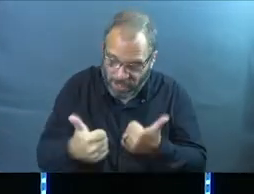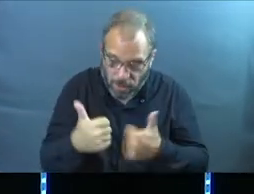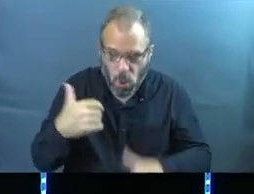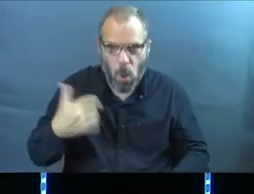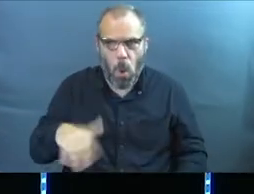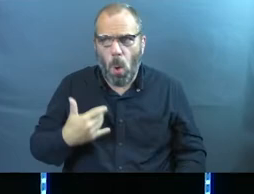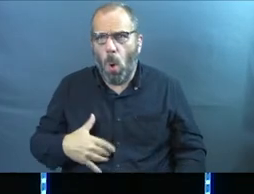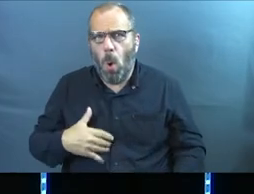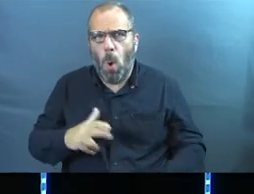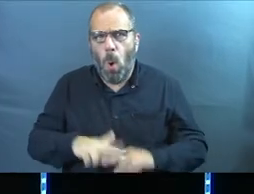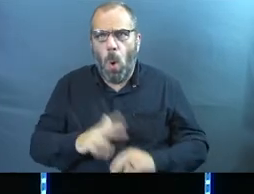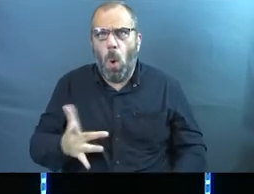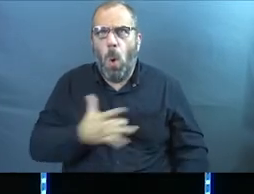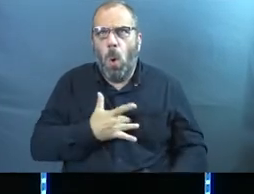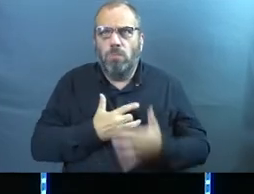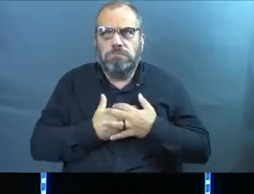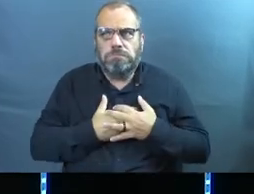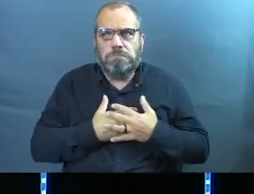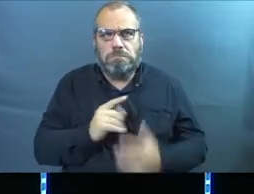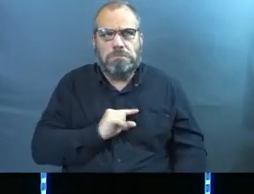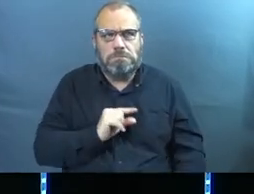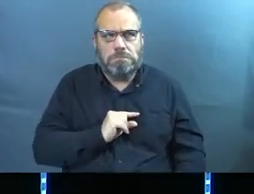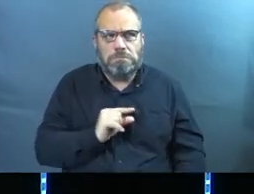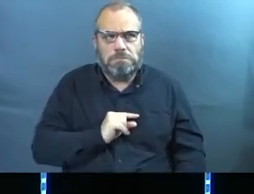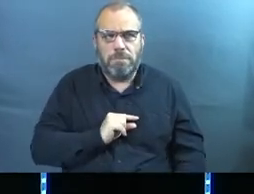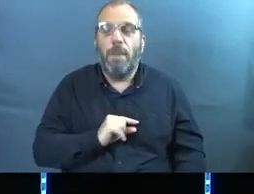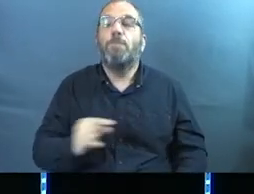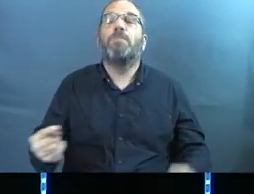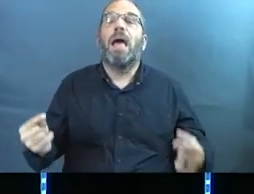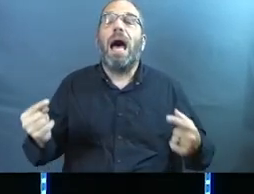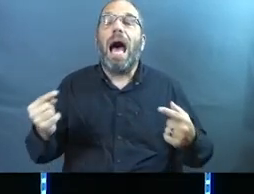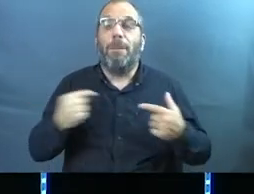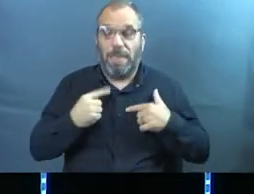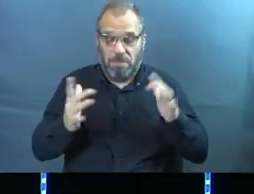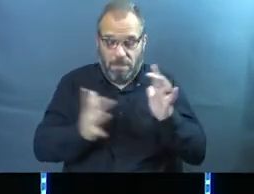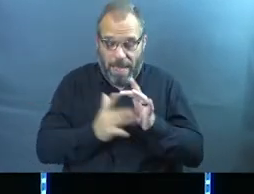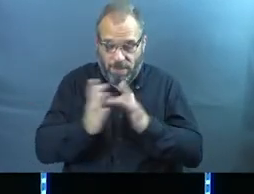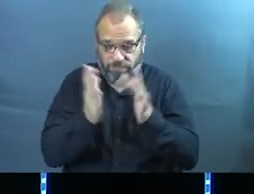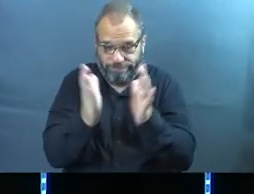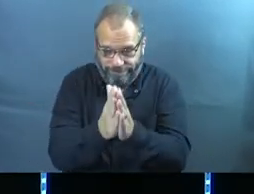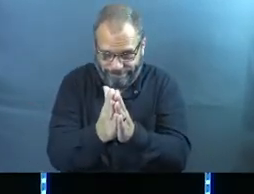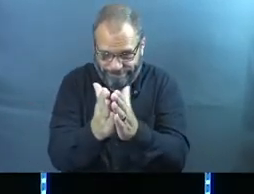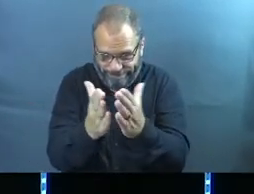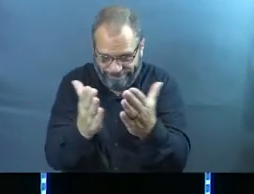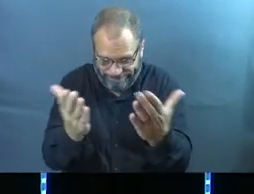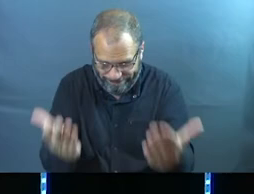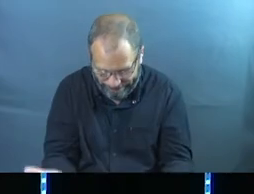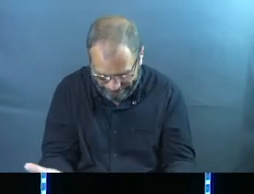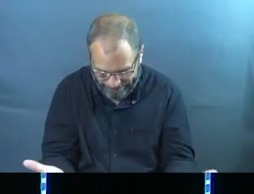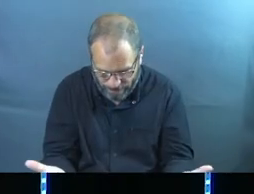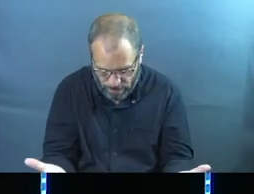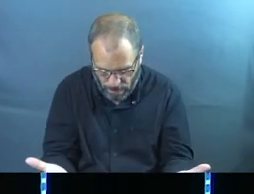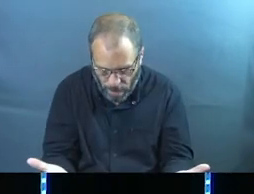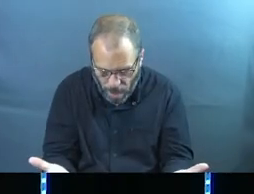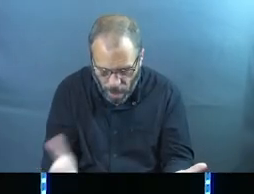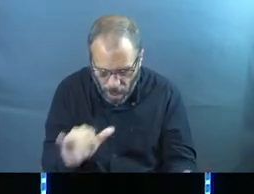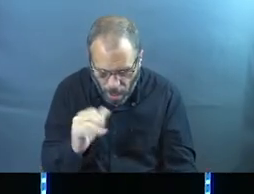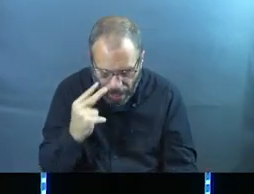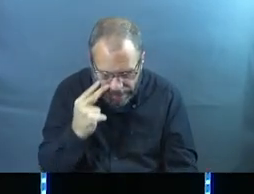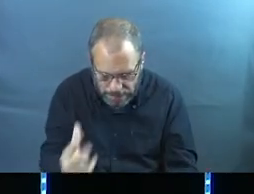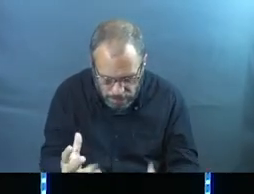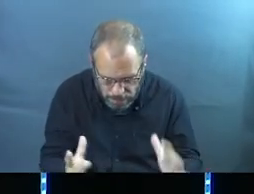stuff today. Challenging stuff. I open up the scripture and I see